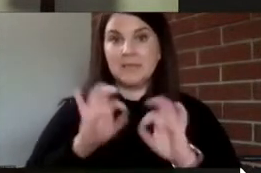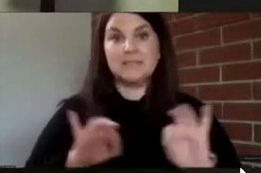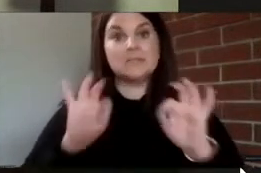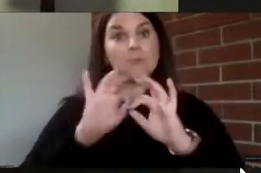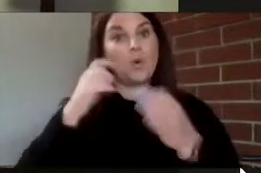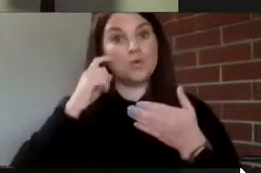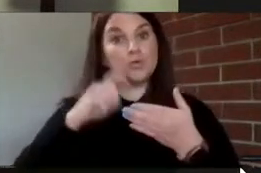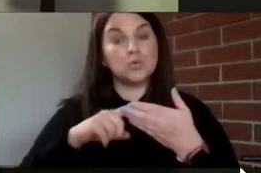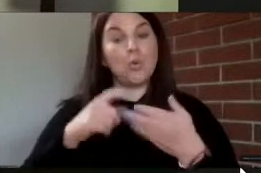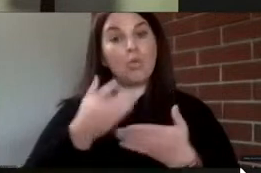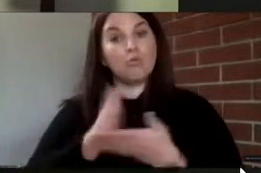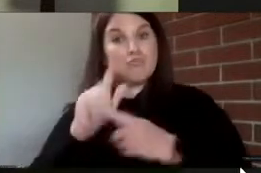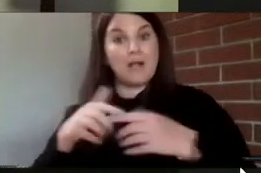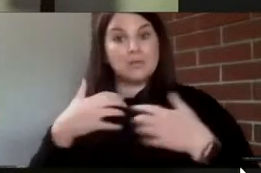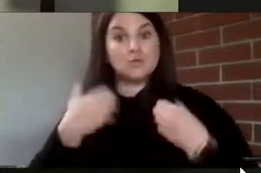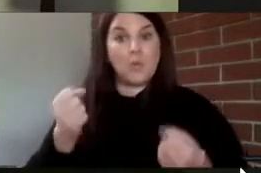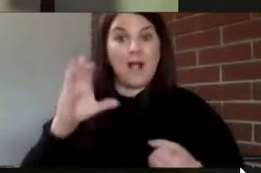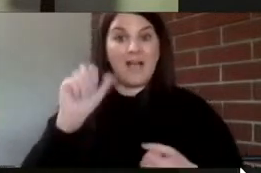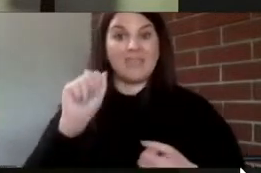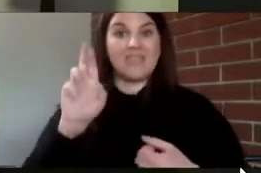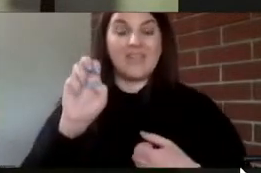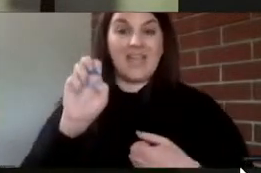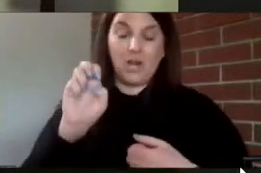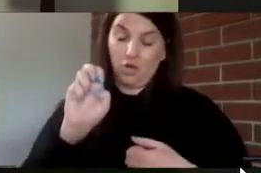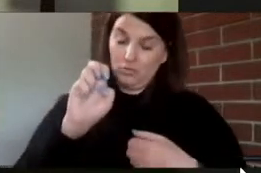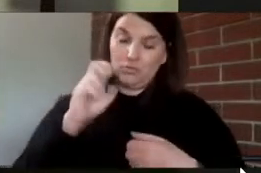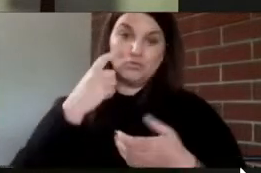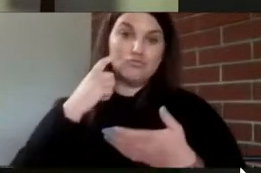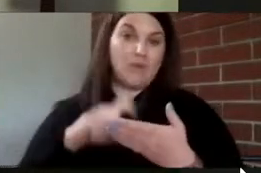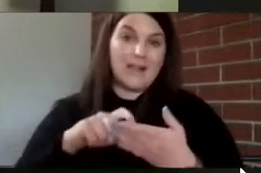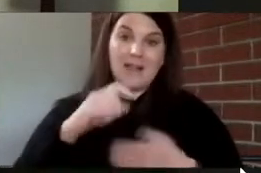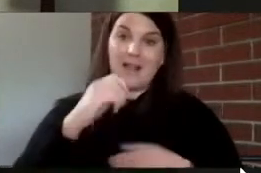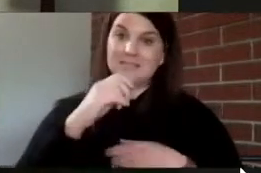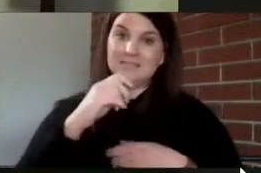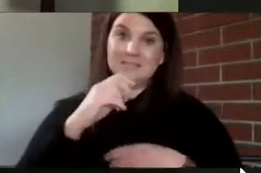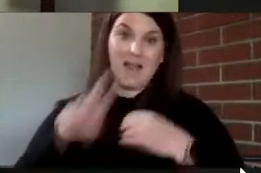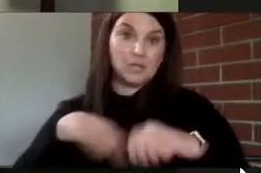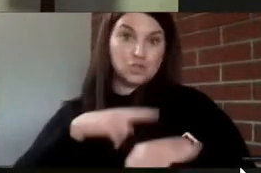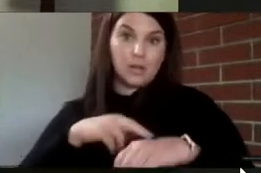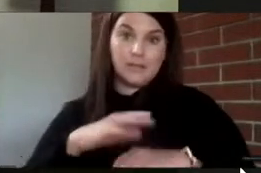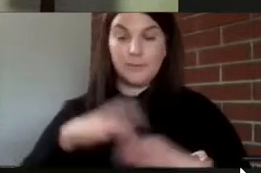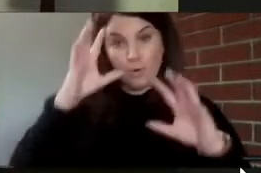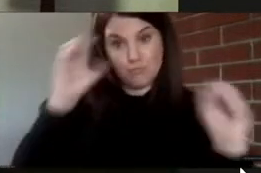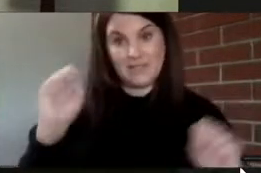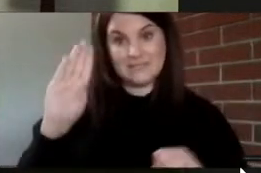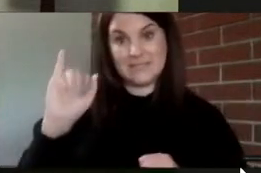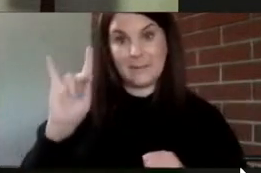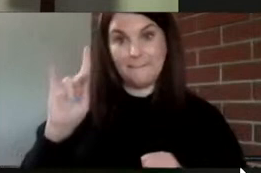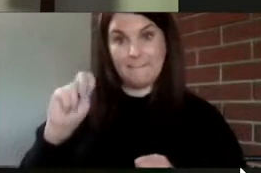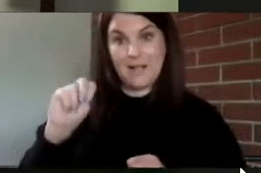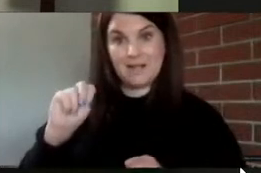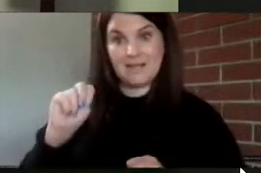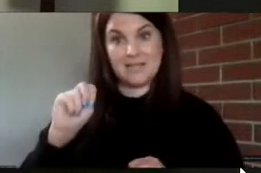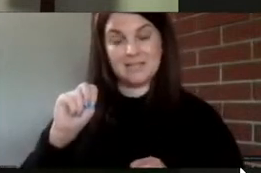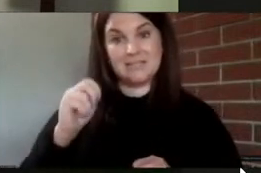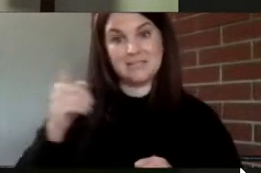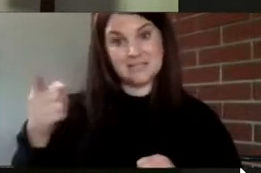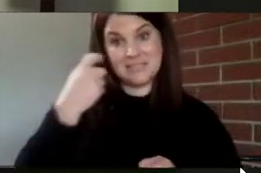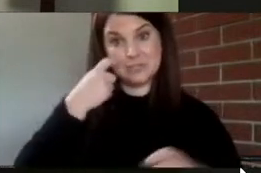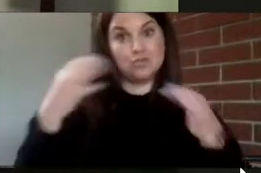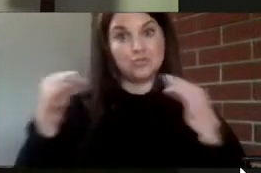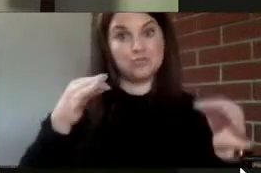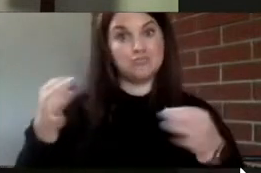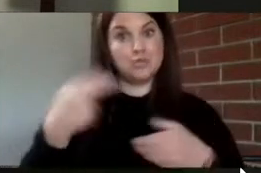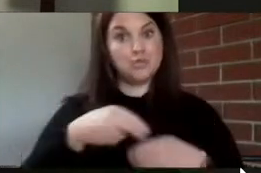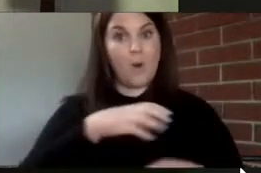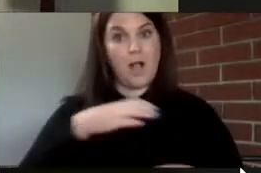healthcare has long been recognized internationally, and President Biden proclaimed in his address to a joint session of Congress